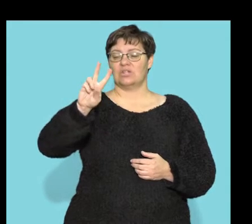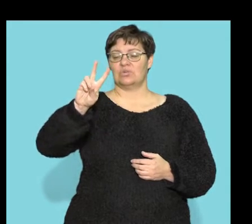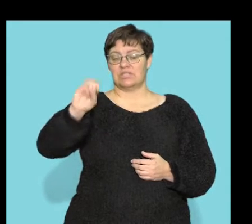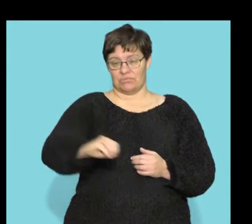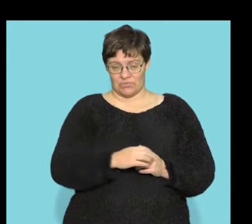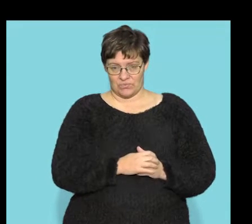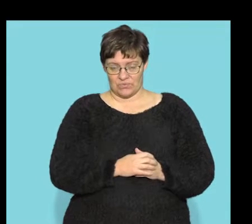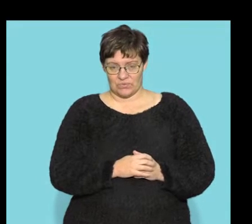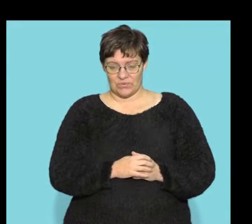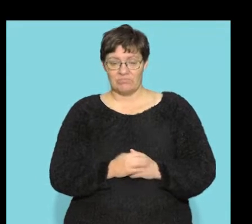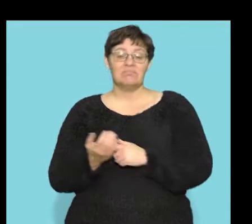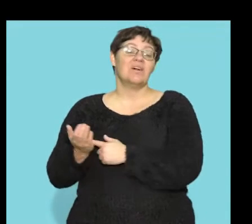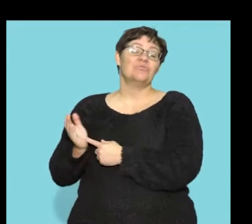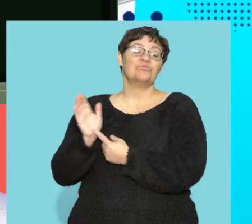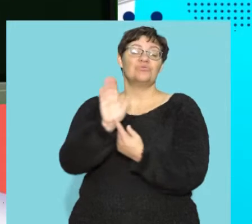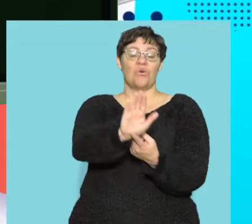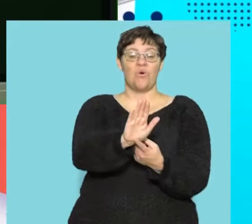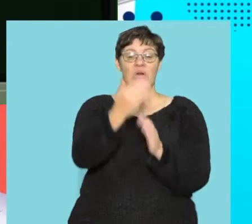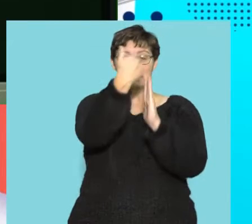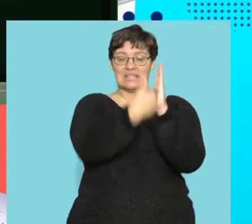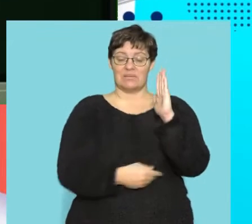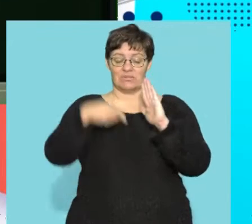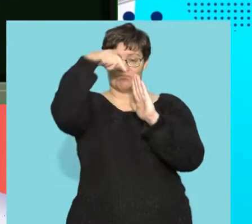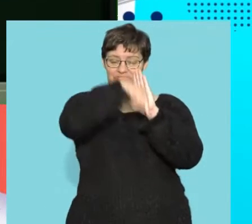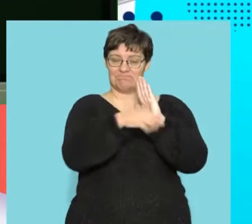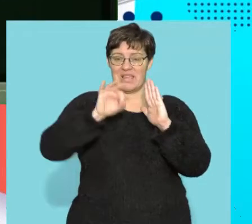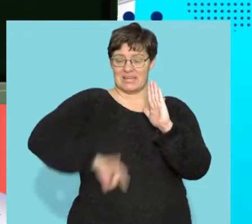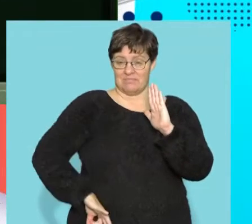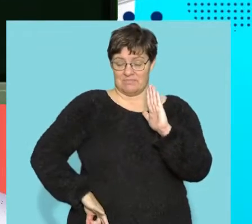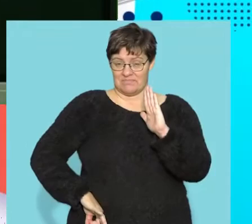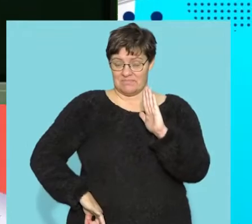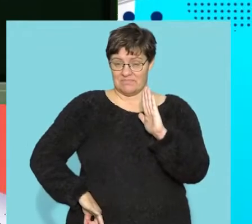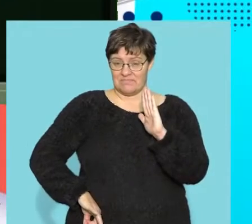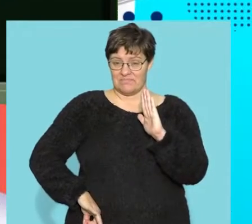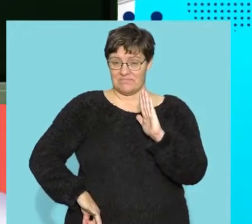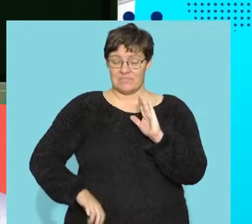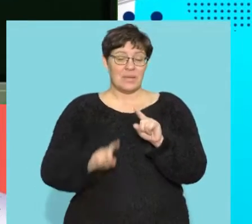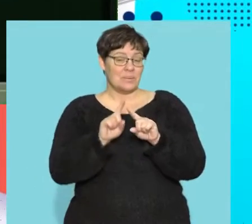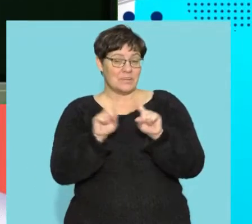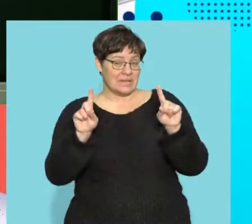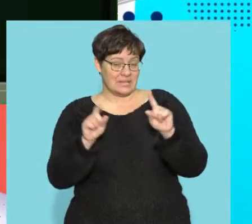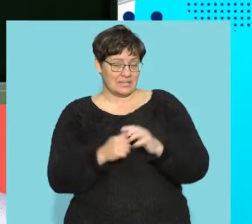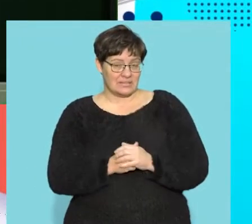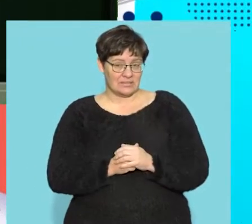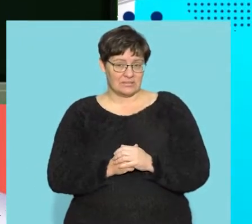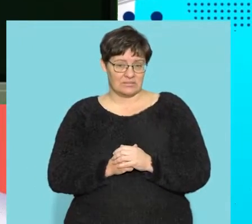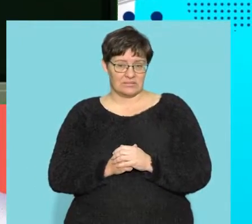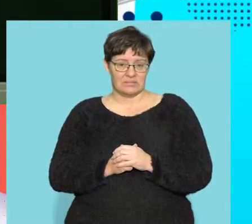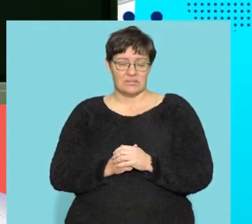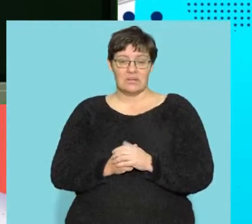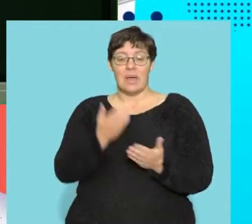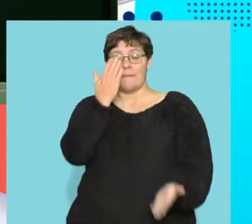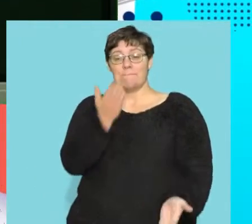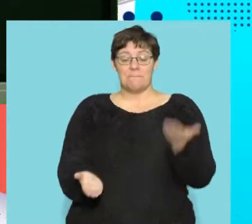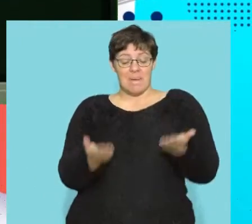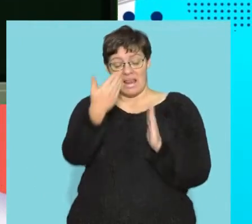115,920. So this is how it will appear in your statement of comprehensive income. However, in terms of